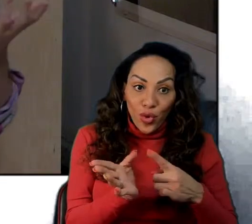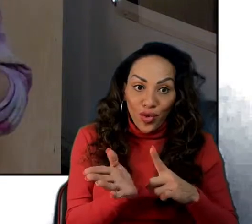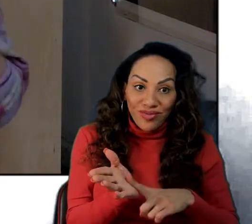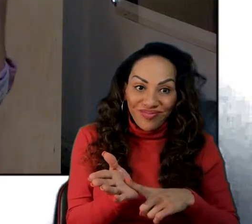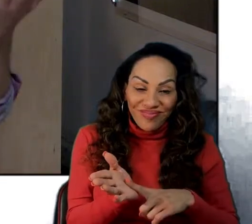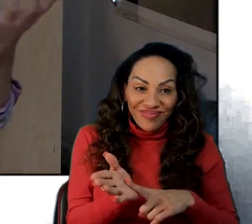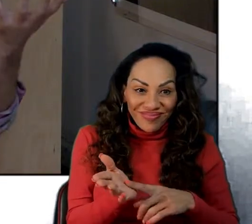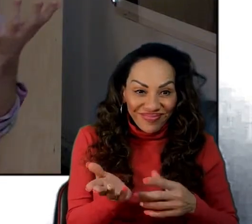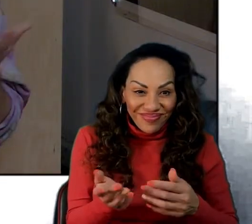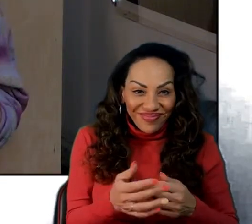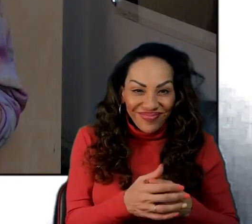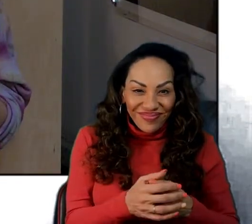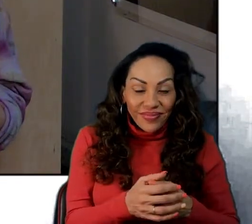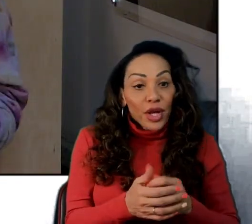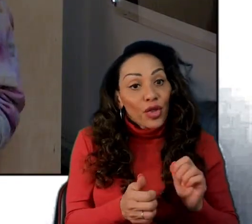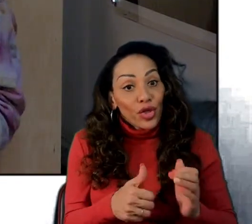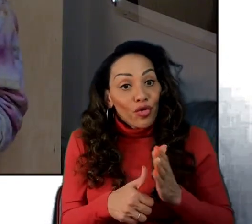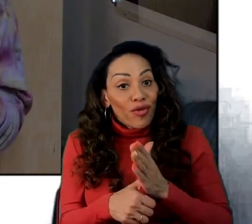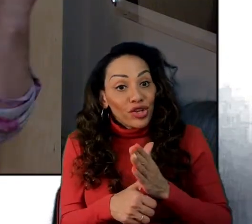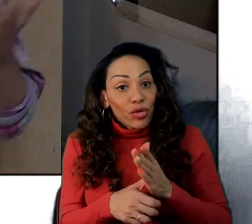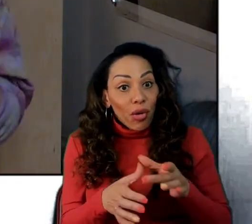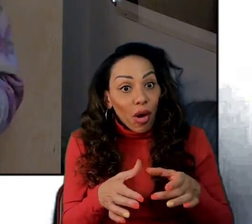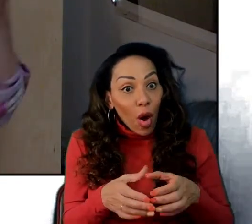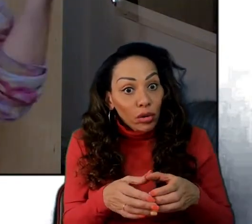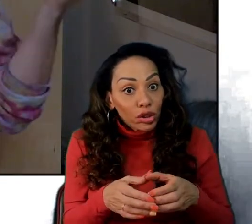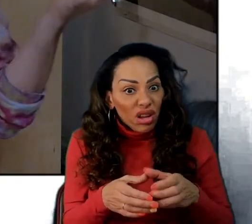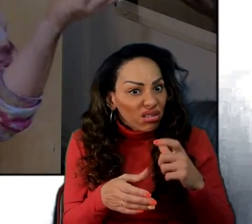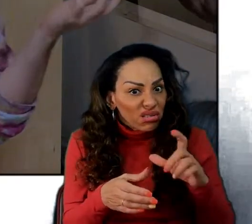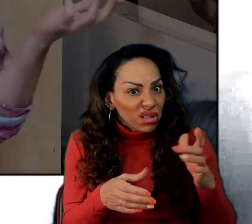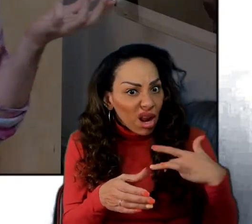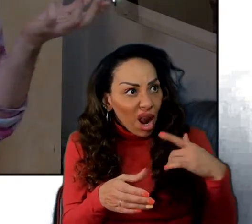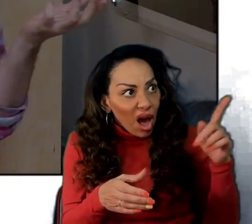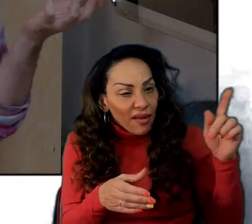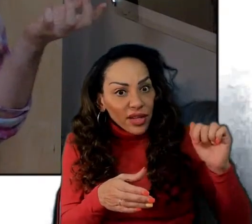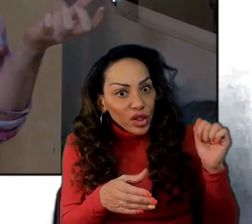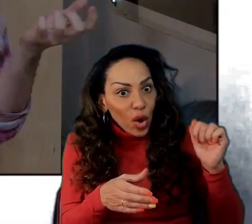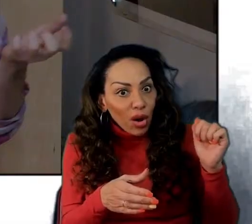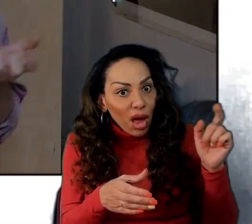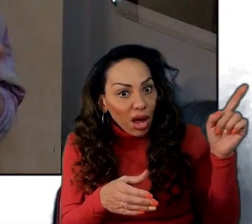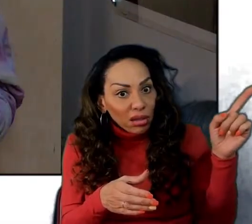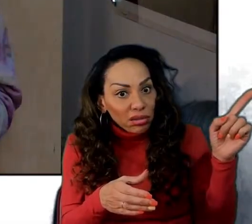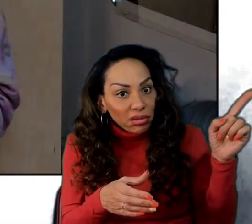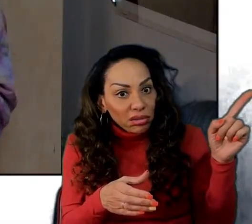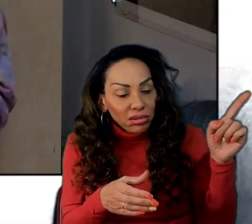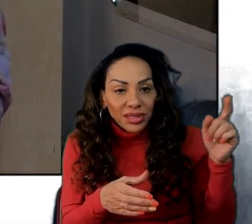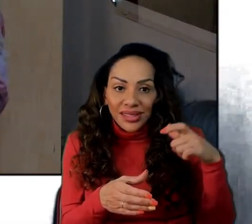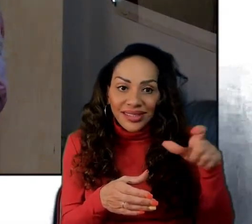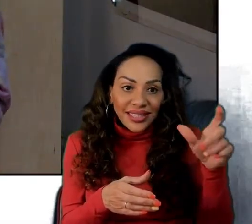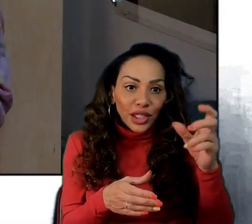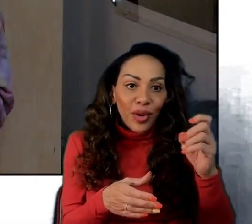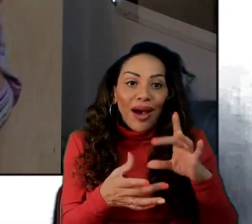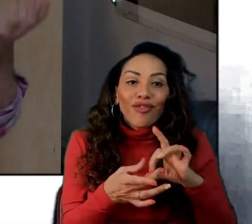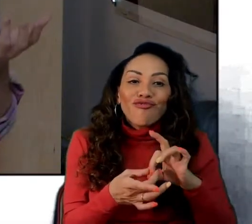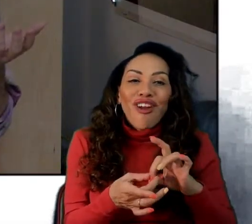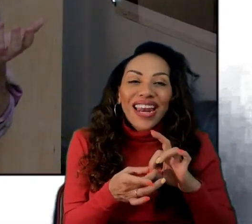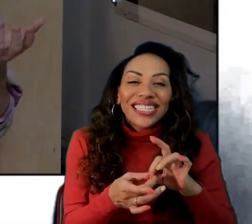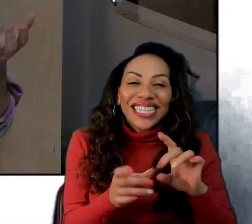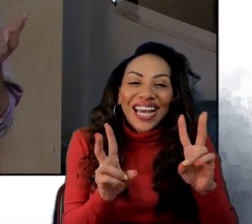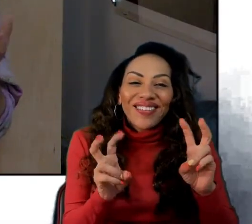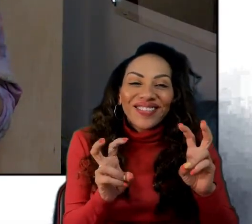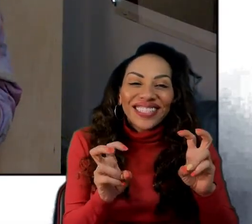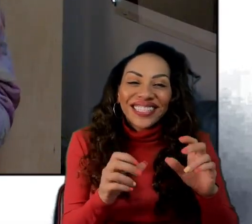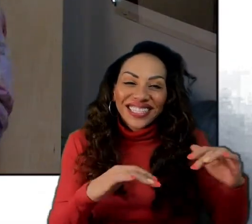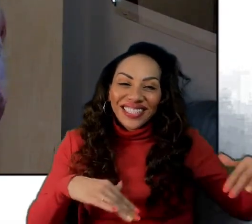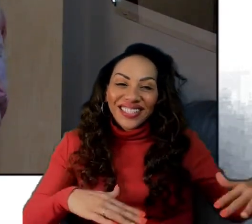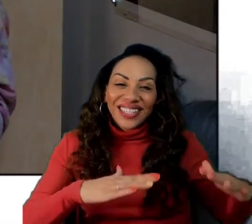original culture is still in Scotland. There'll still be some relatives out in the ocean. And our culture, we still have some of